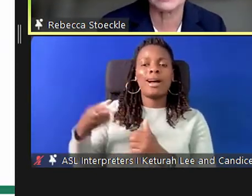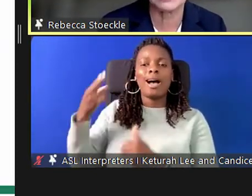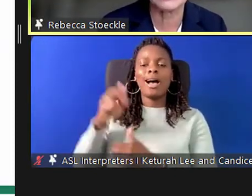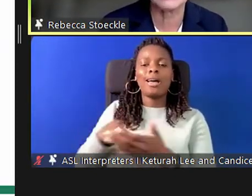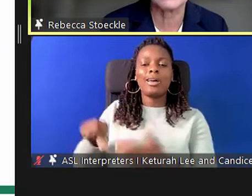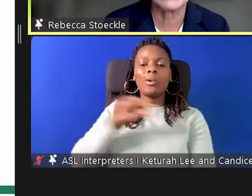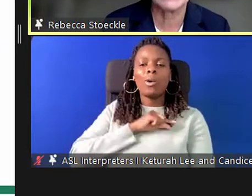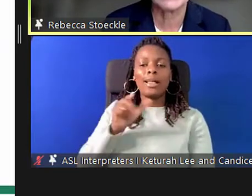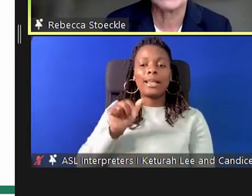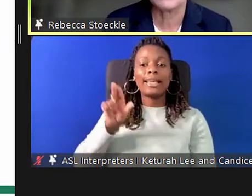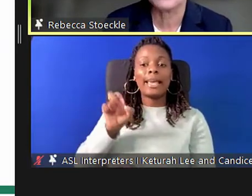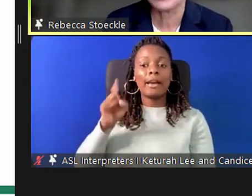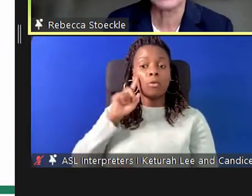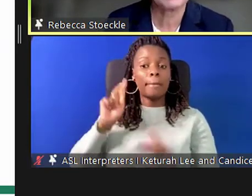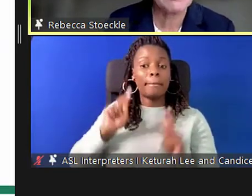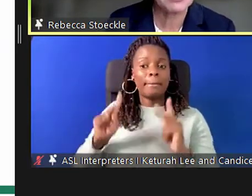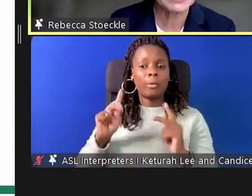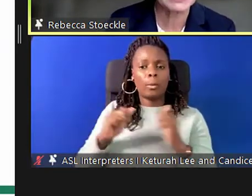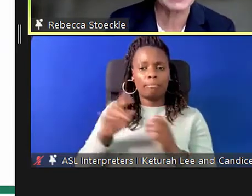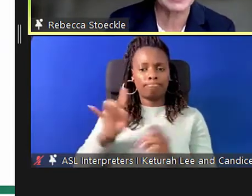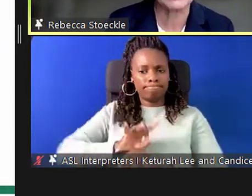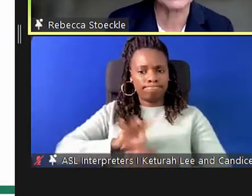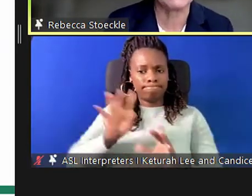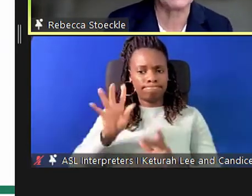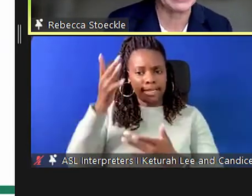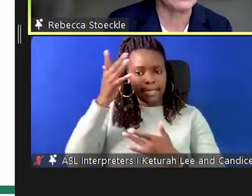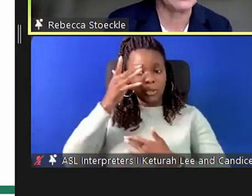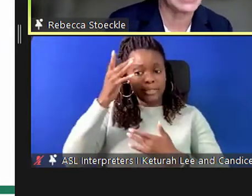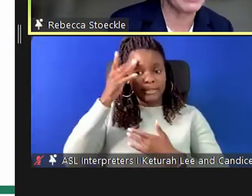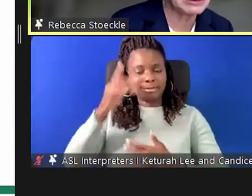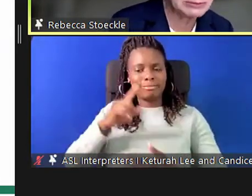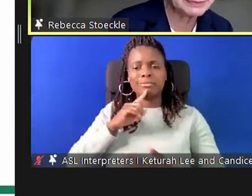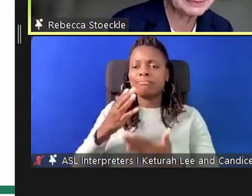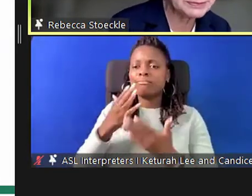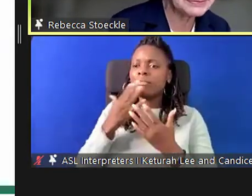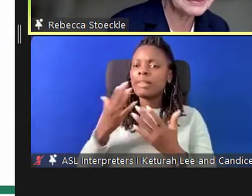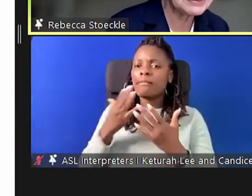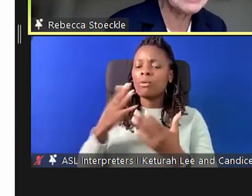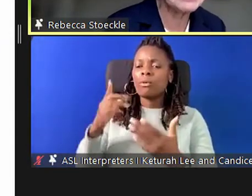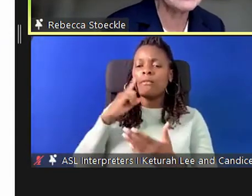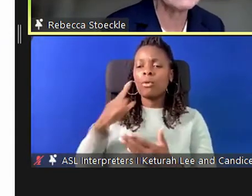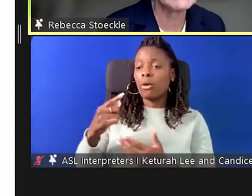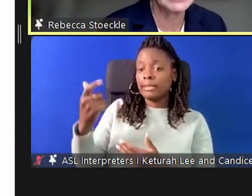Serious Illness. We're grateful to the sponsors of the Roundtable